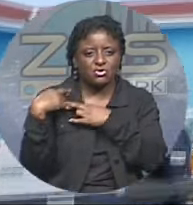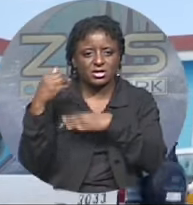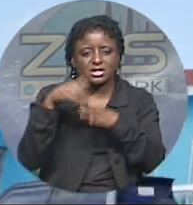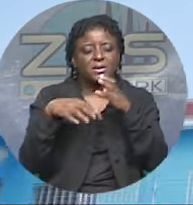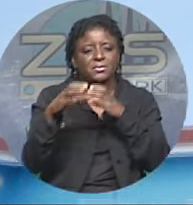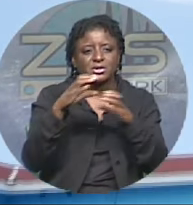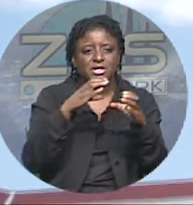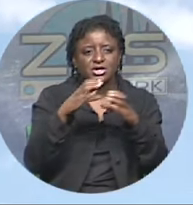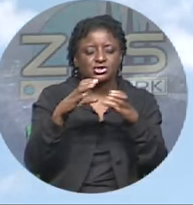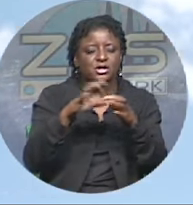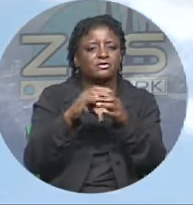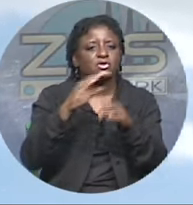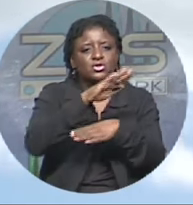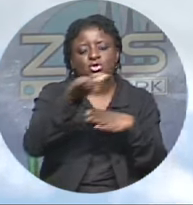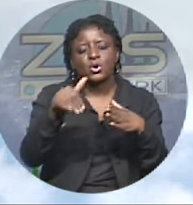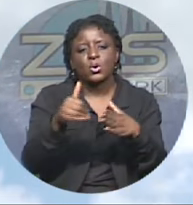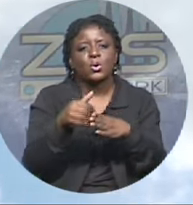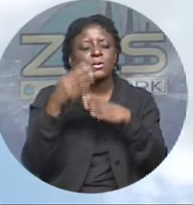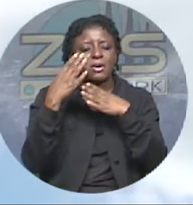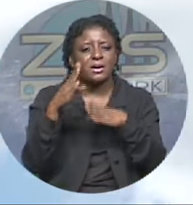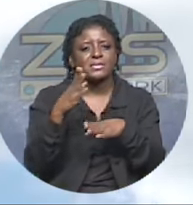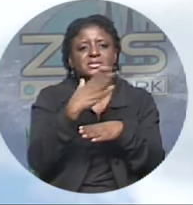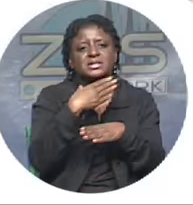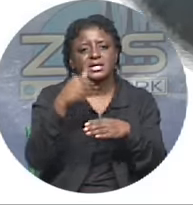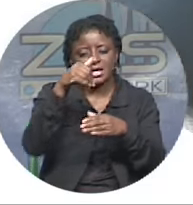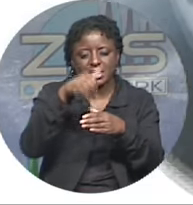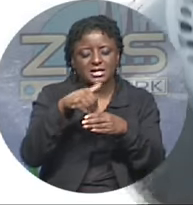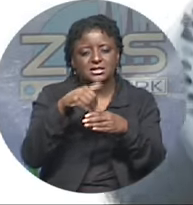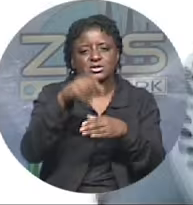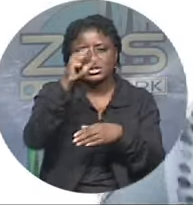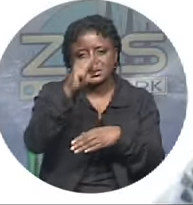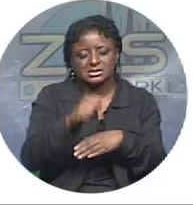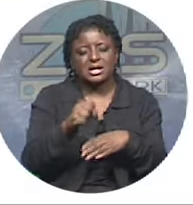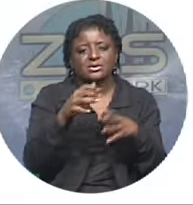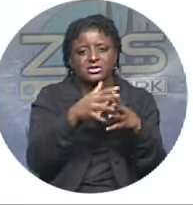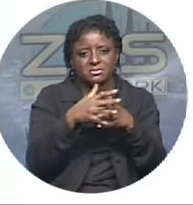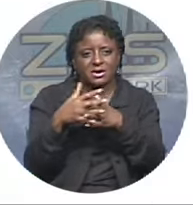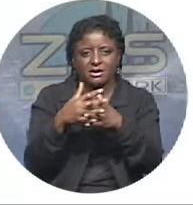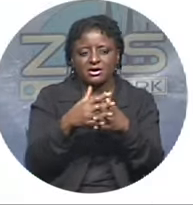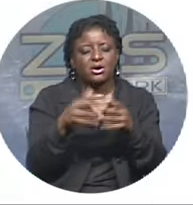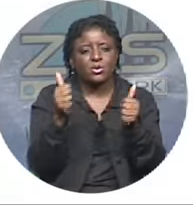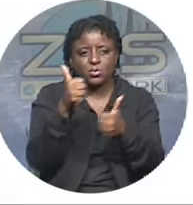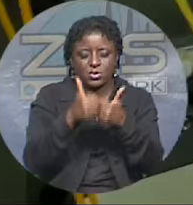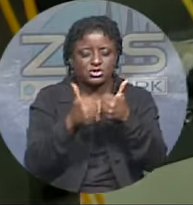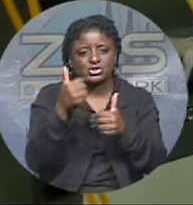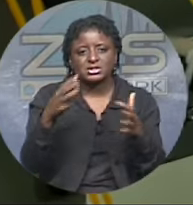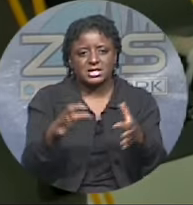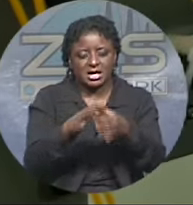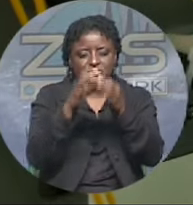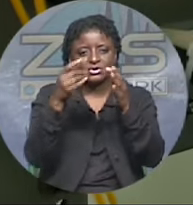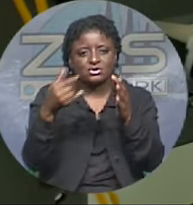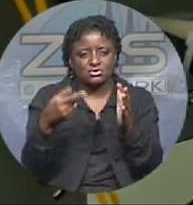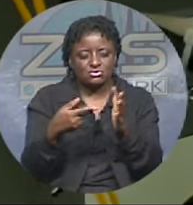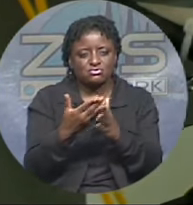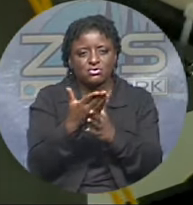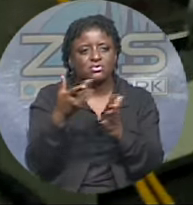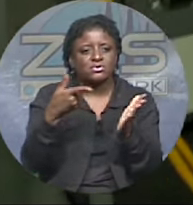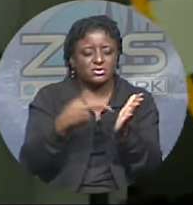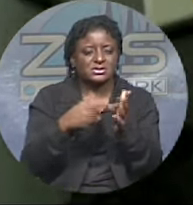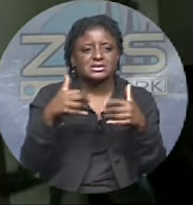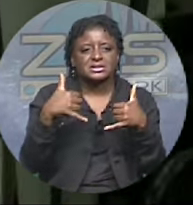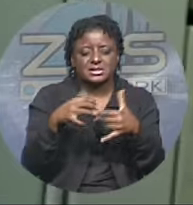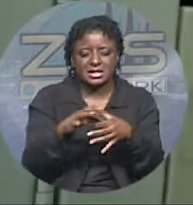Bahamas and plus the South America, where it's connect through the fiber link. We have a fiber link that